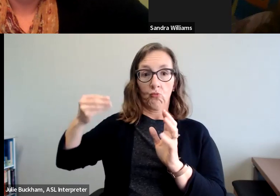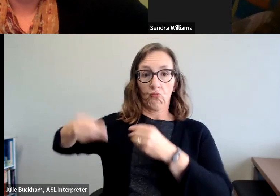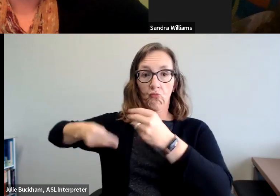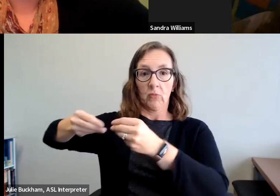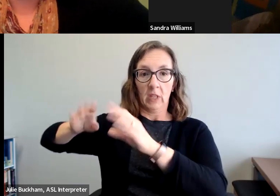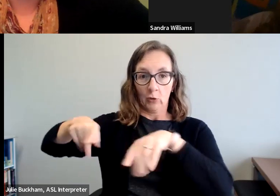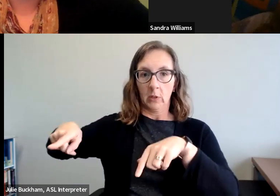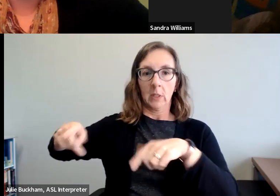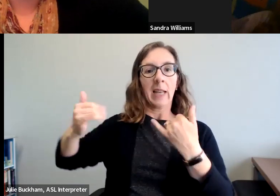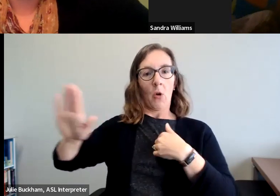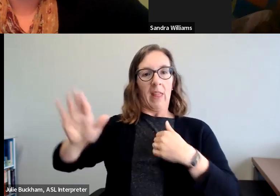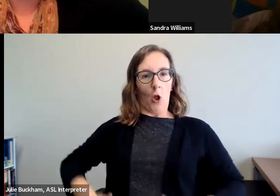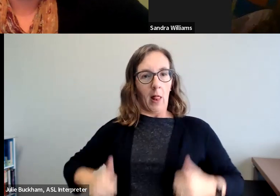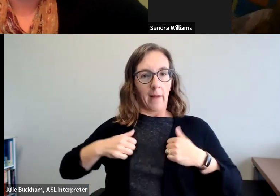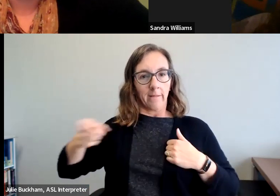danger.